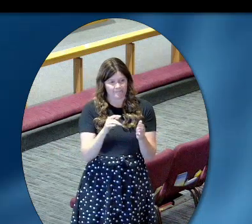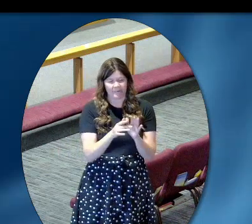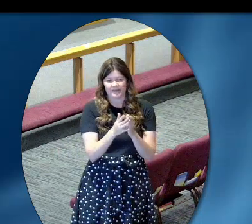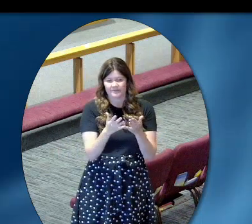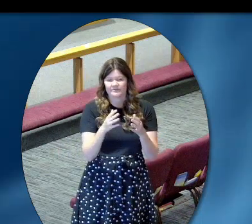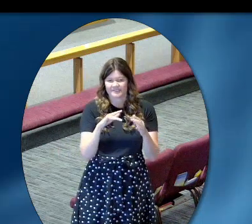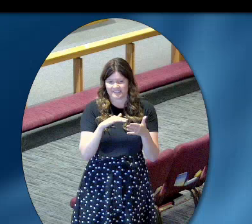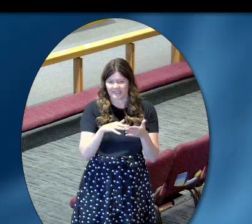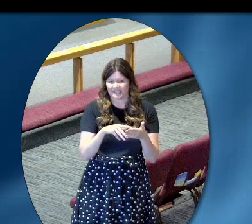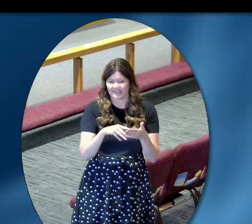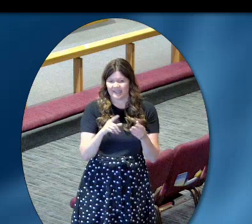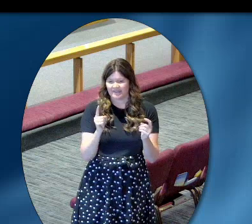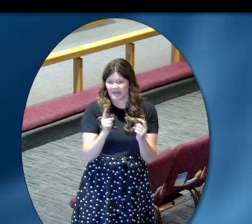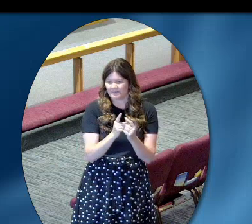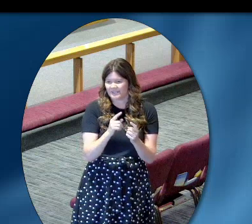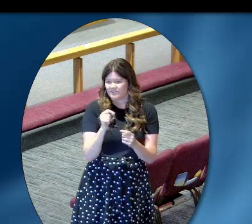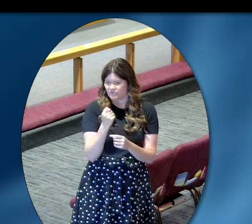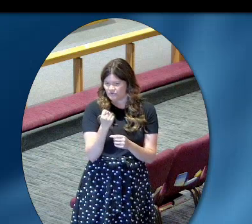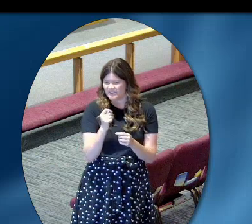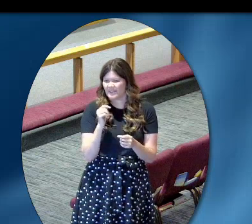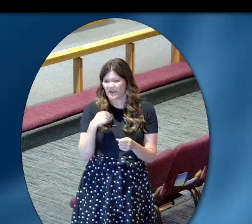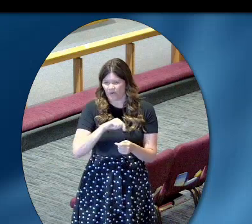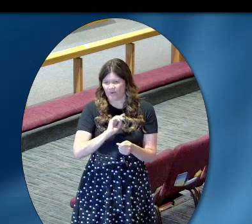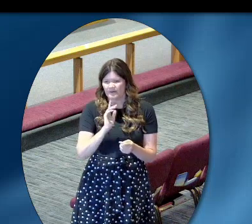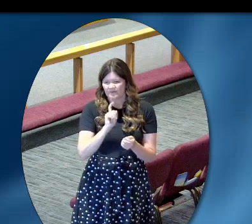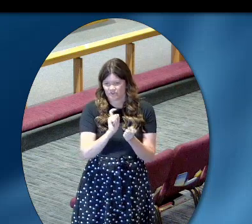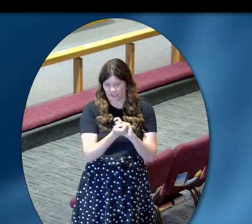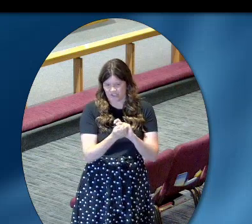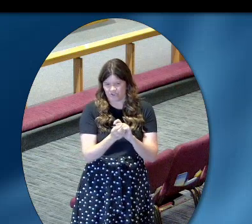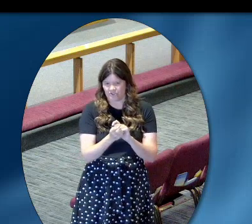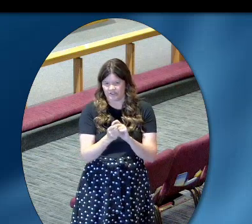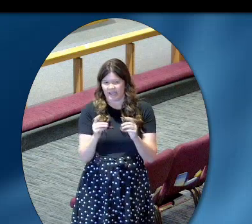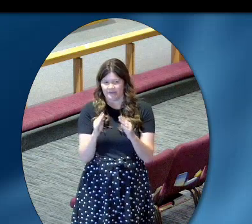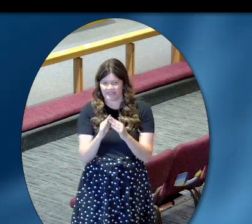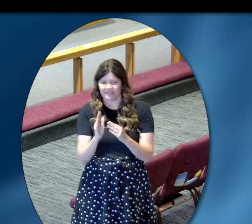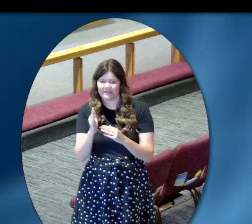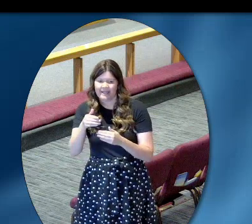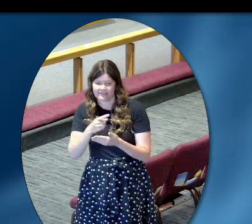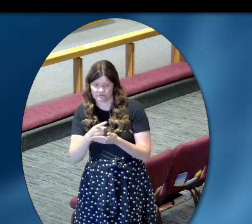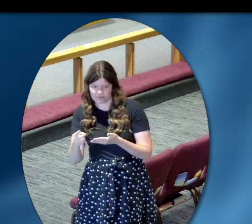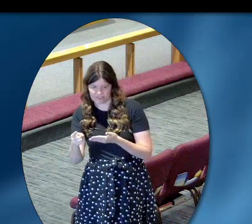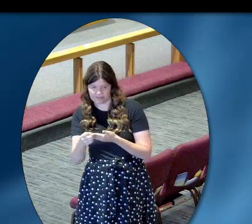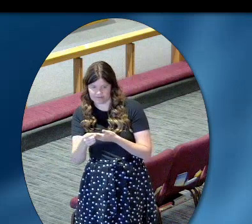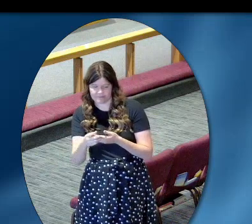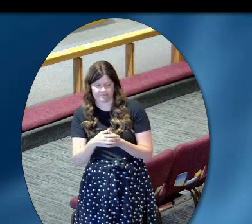week, but we'll be picking that up next week.